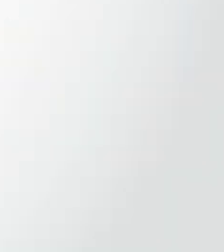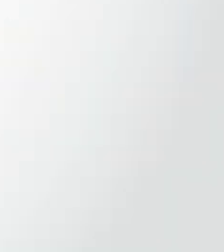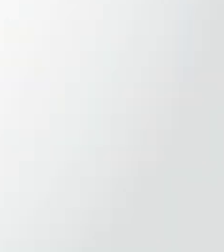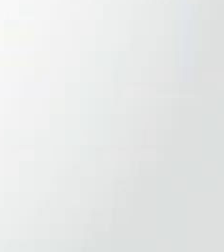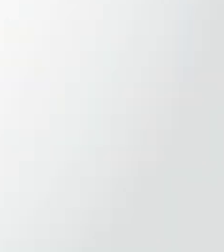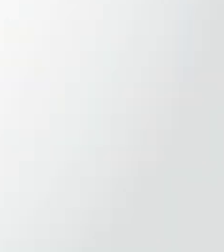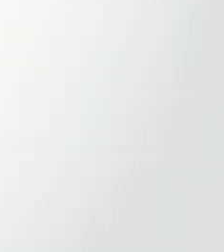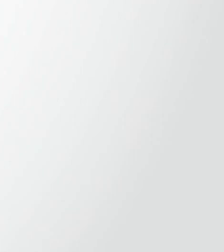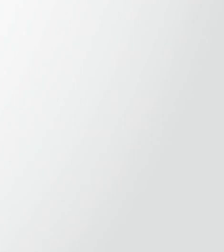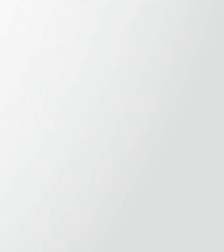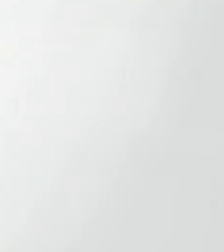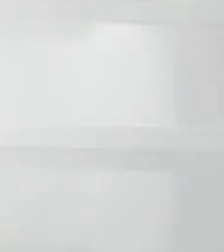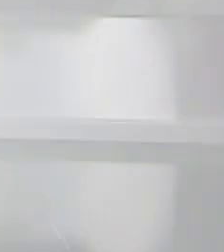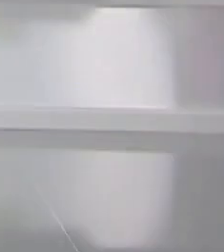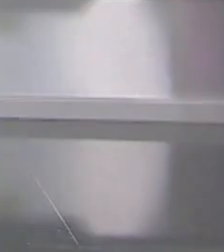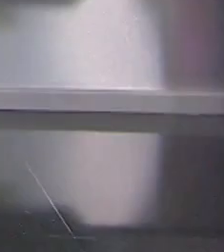eduwebtvkpm.